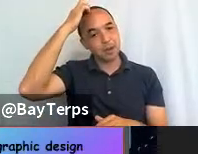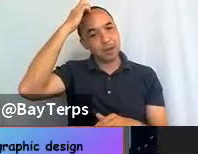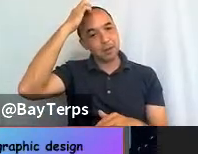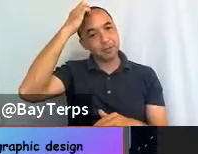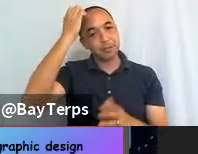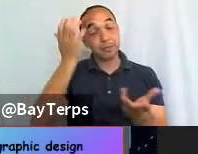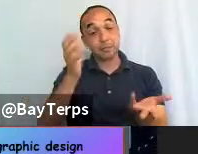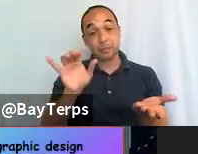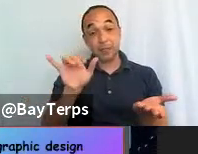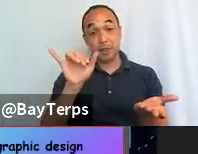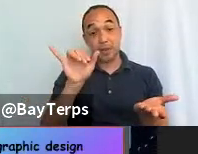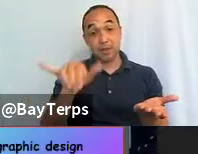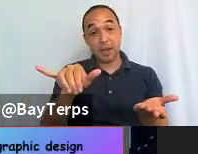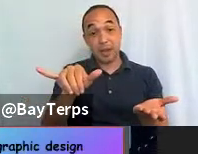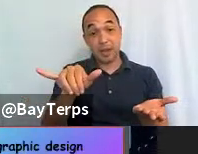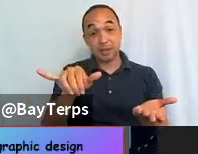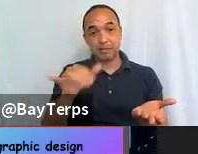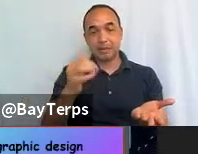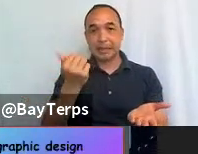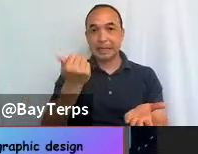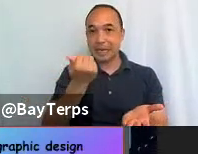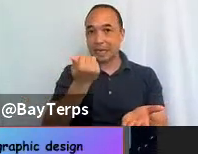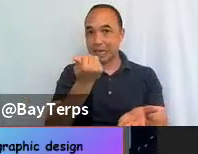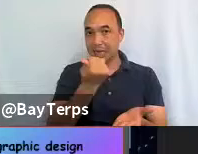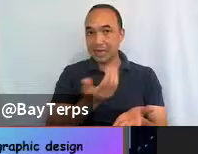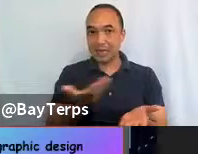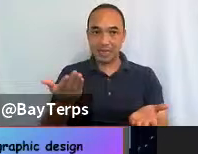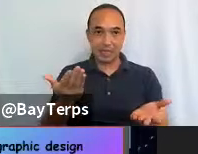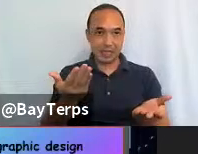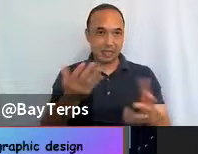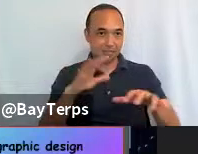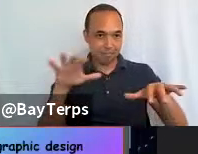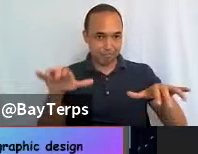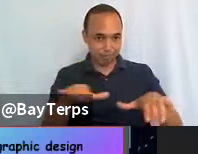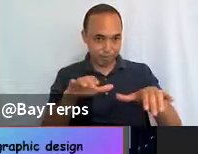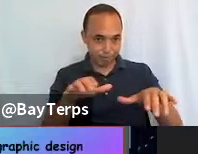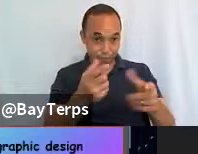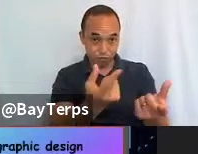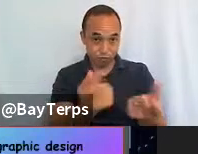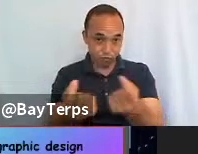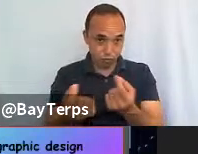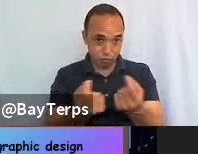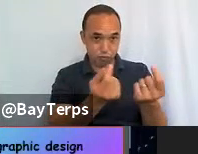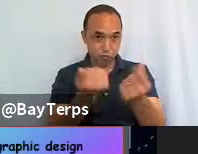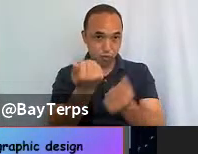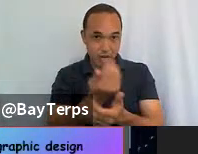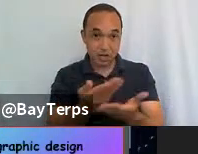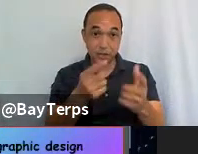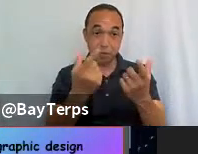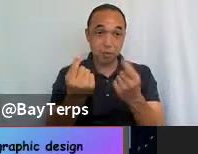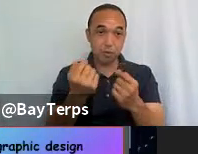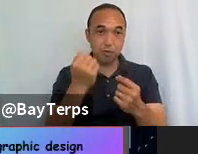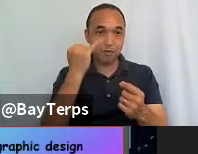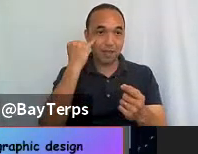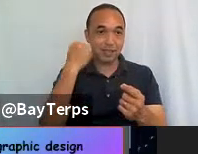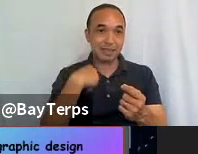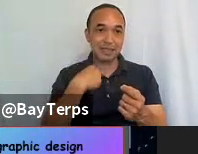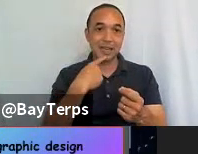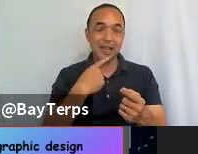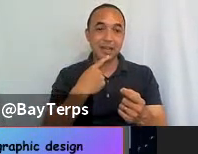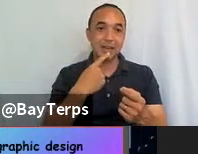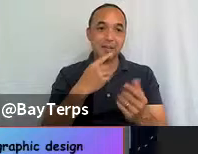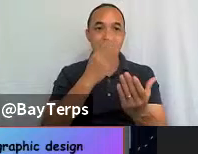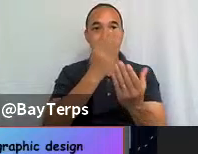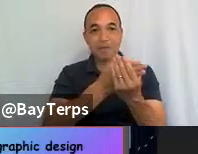is any action that you take in Photoshop. For example, if I say File,